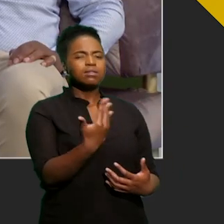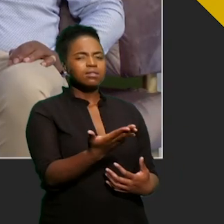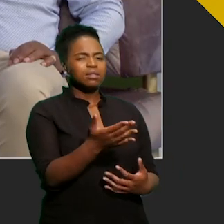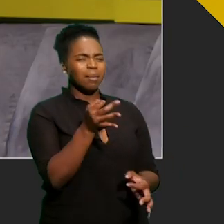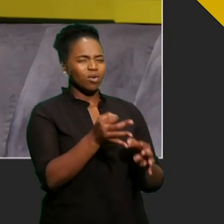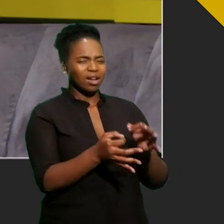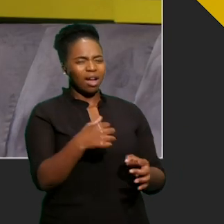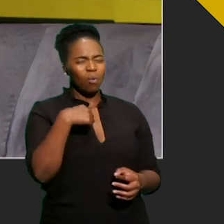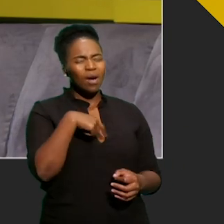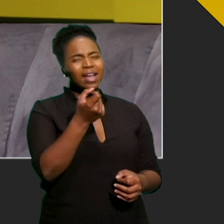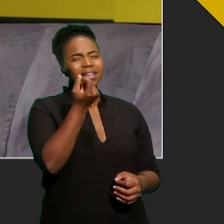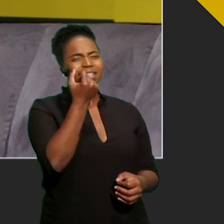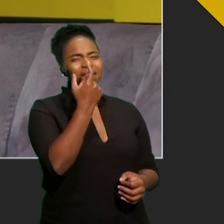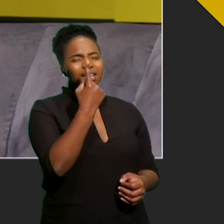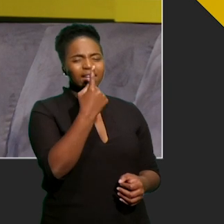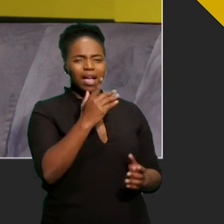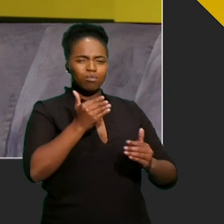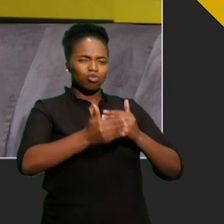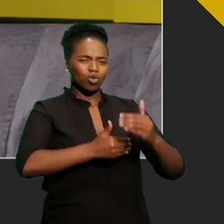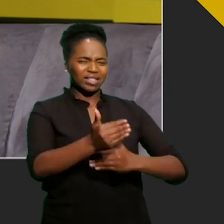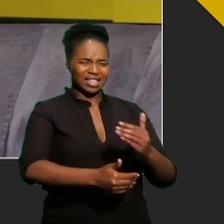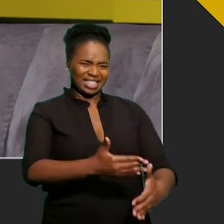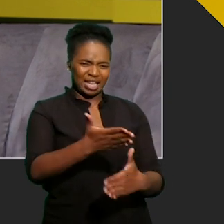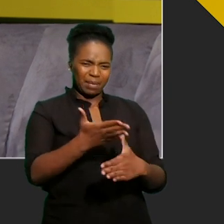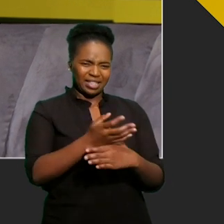understanding. What is the process?